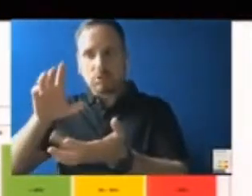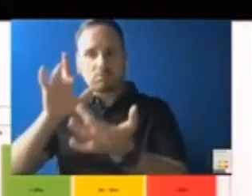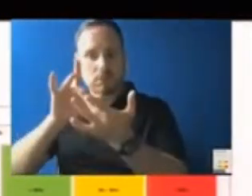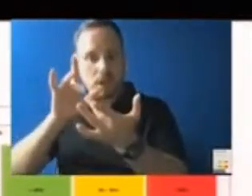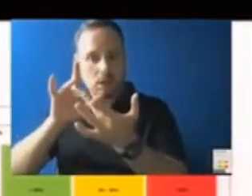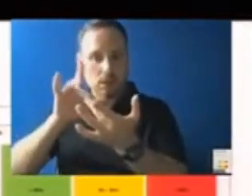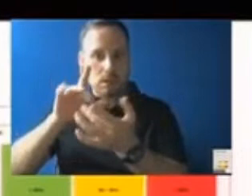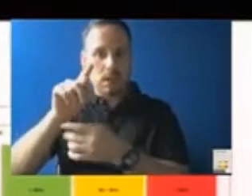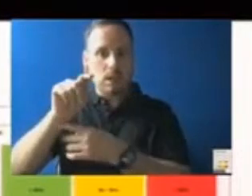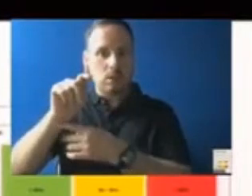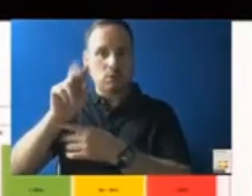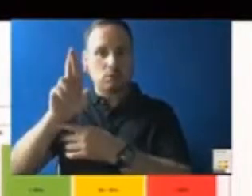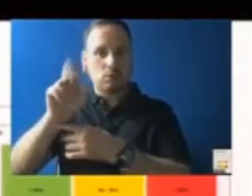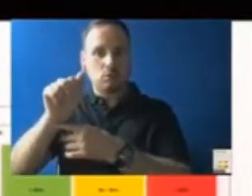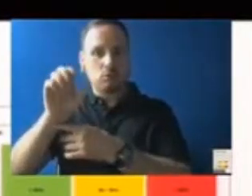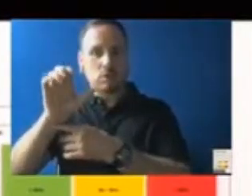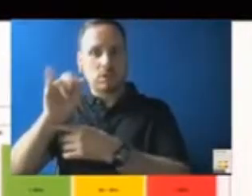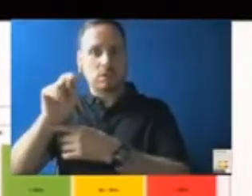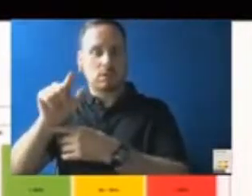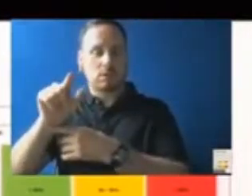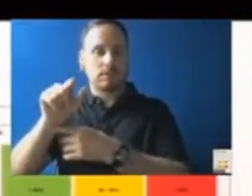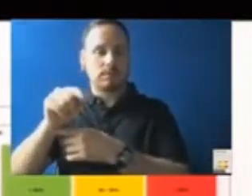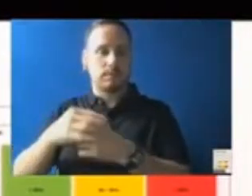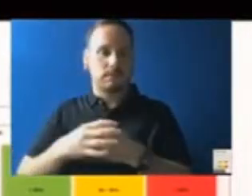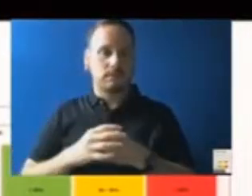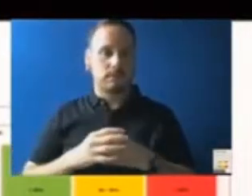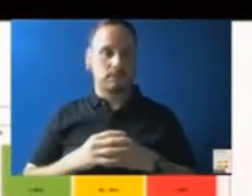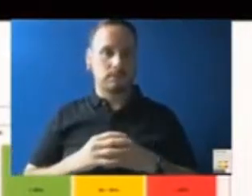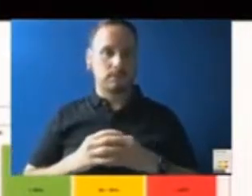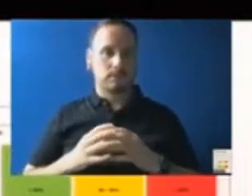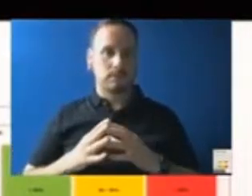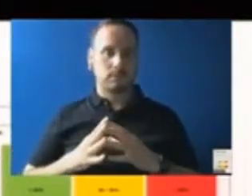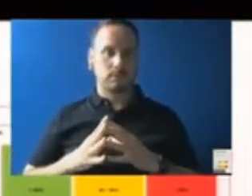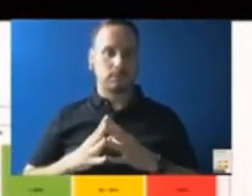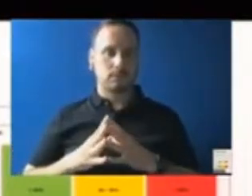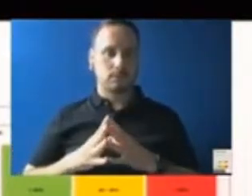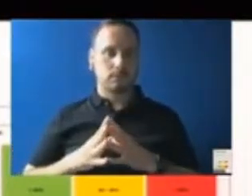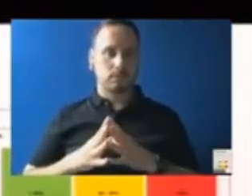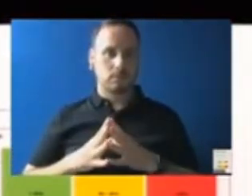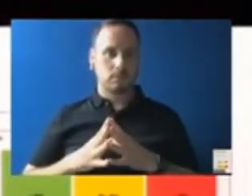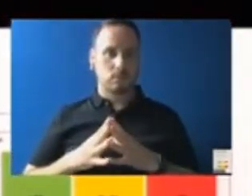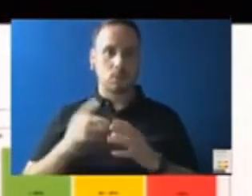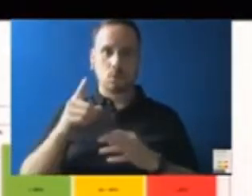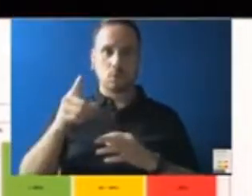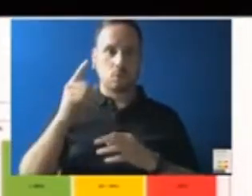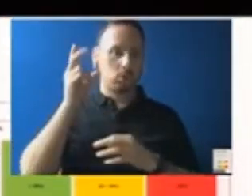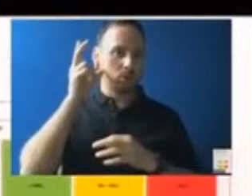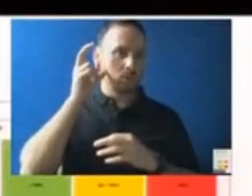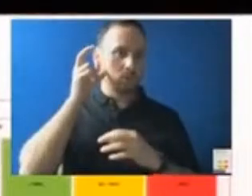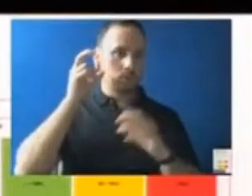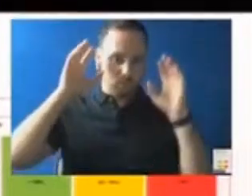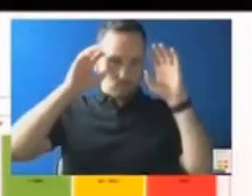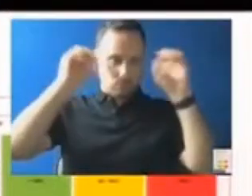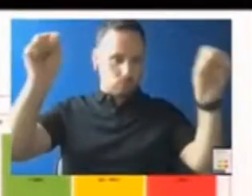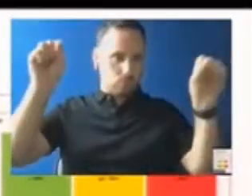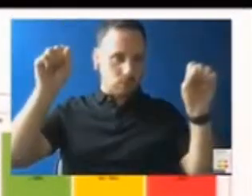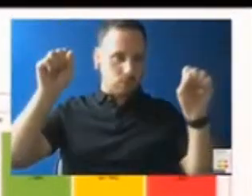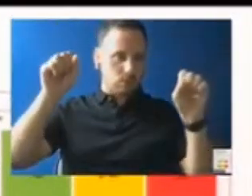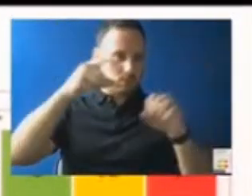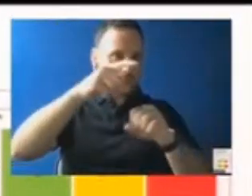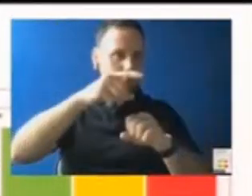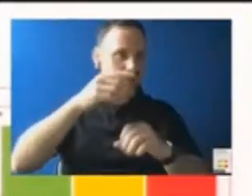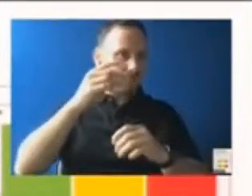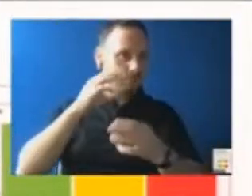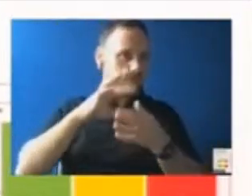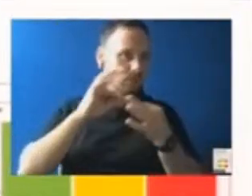also know that the dashboard, as you heard Superintendent Winston mention with regarding to this illness, it is ever evolving. So